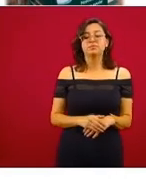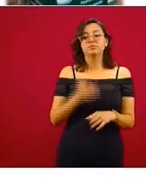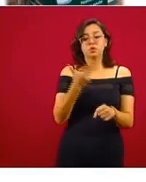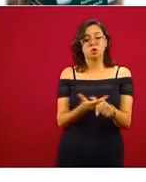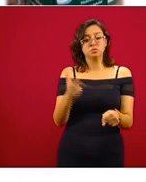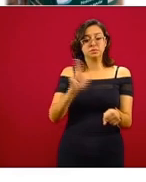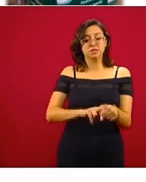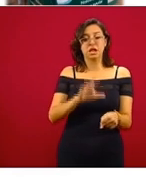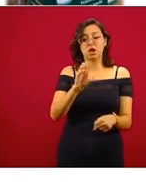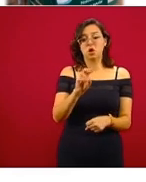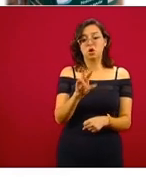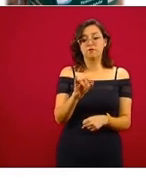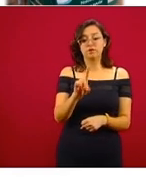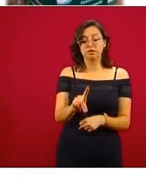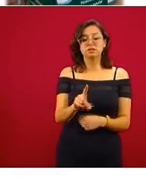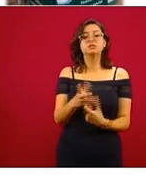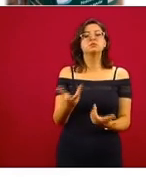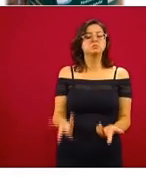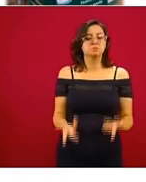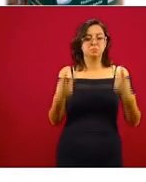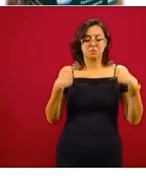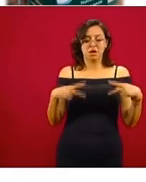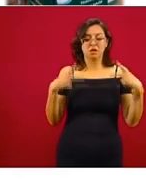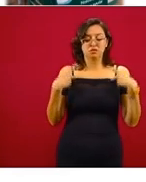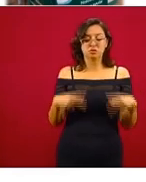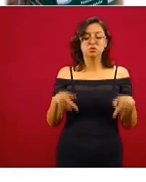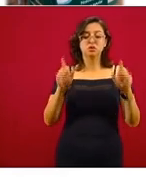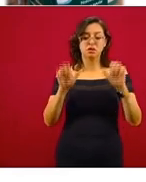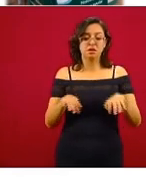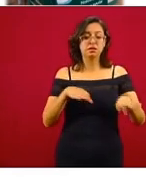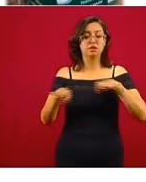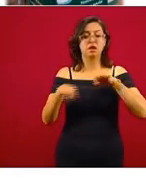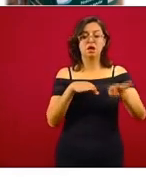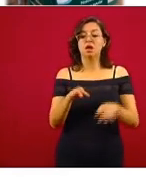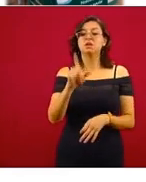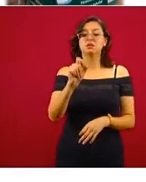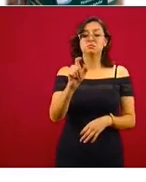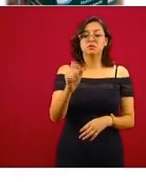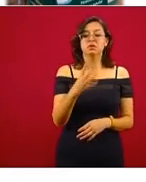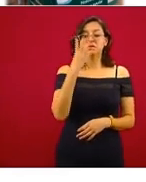taking, we've been trying to support you the best we can. At the